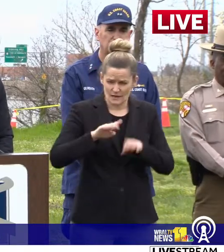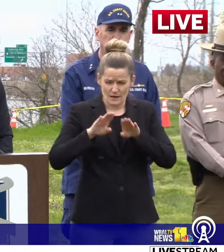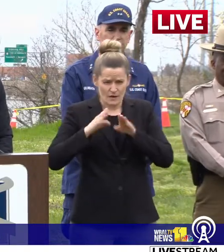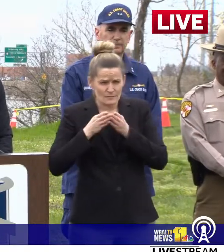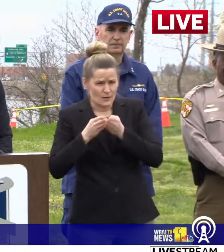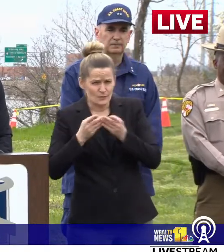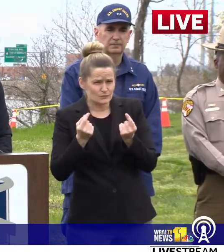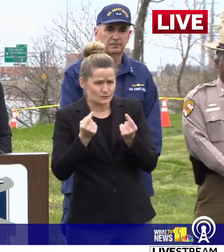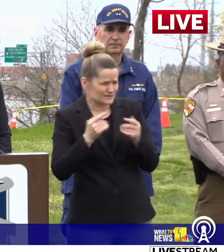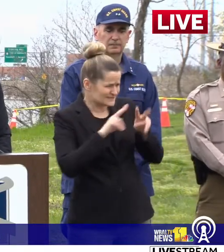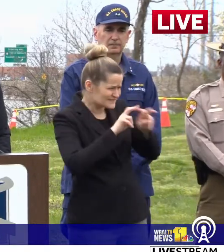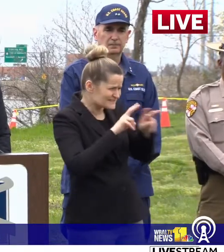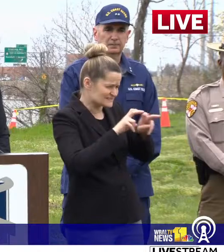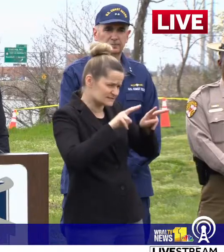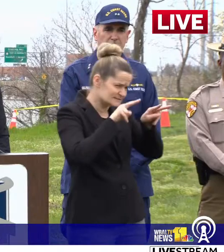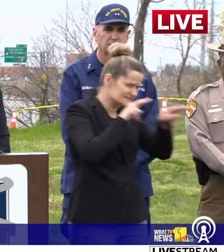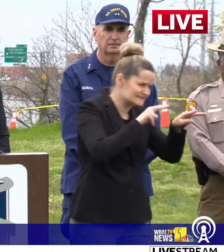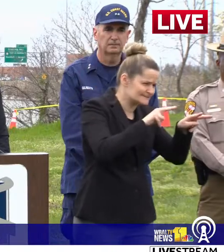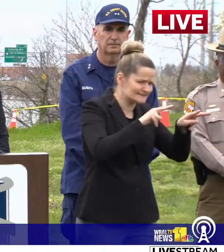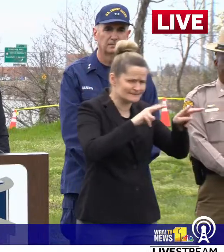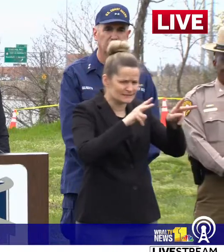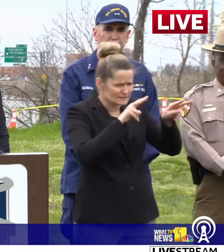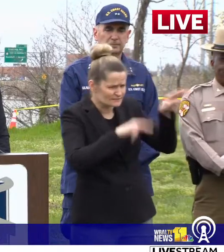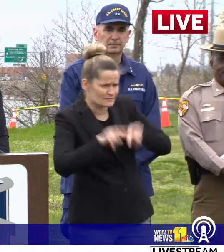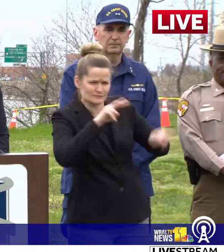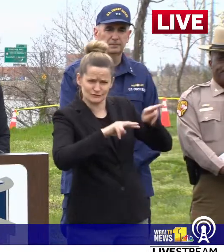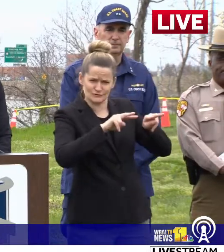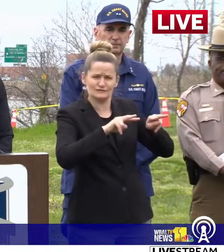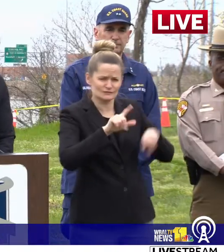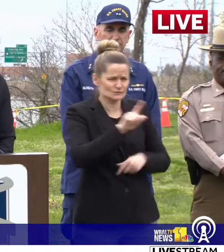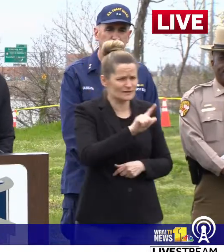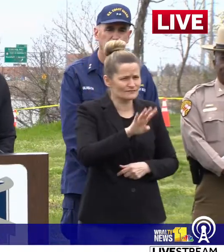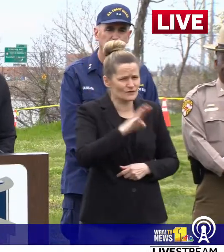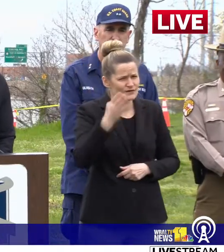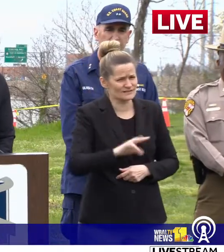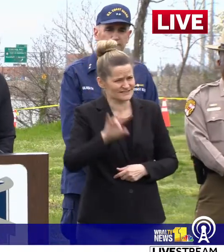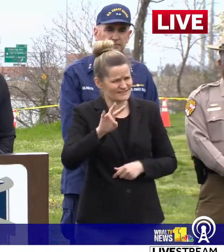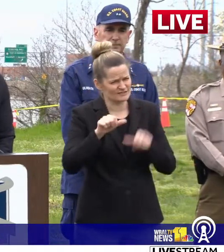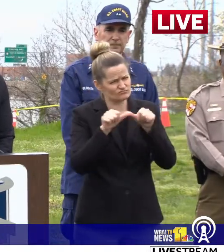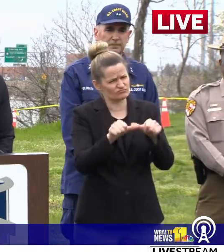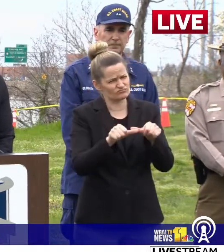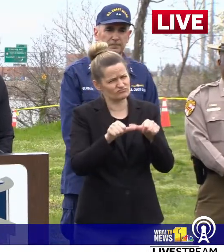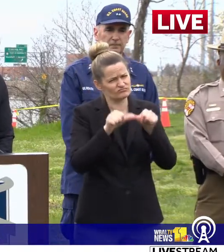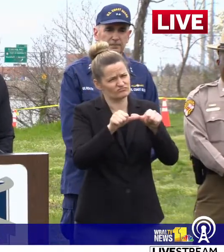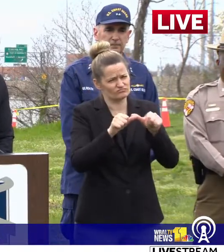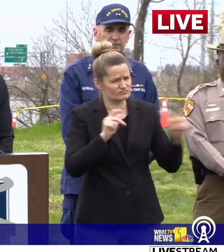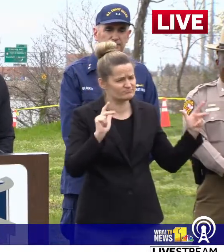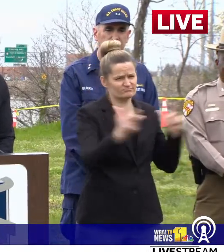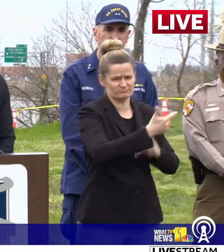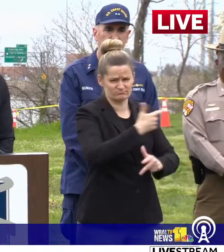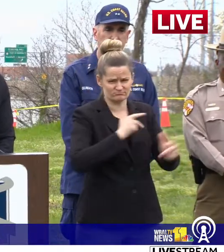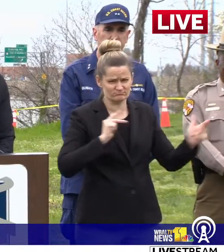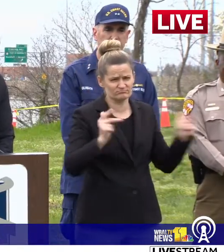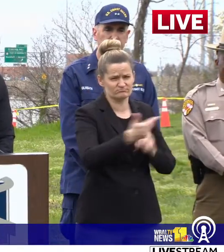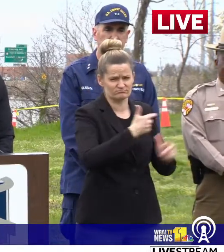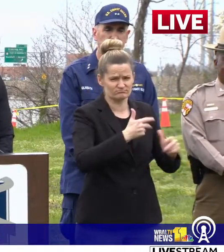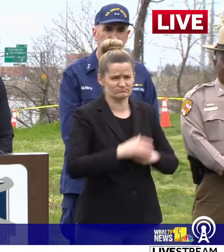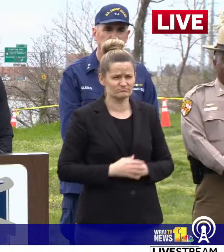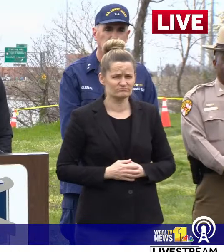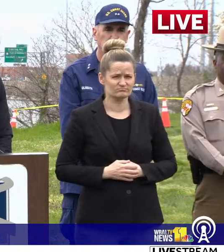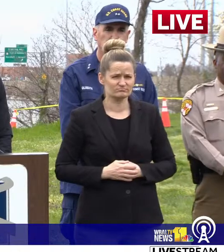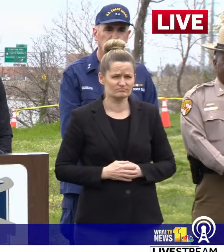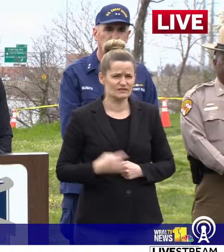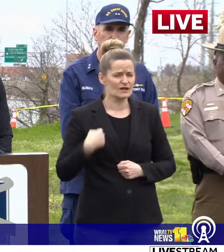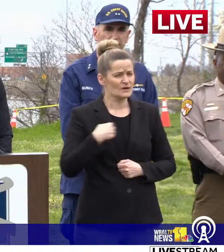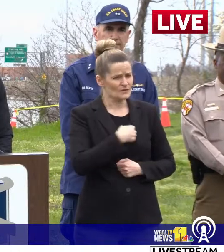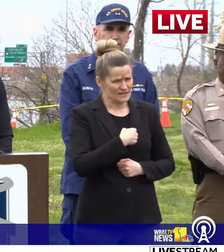hours a day. This is an around-the-clock operation, and we're going to ramp up our 24/7 posture in the